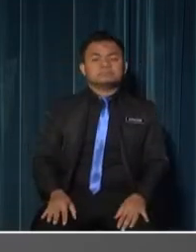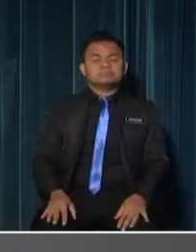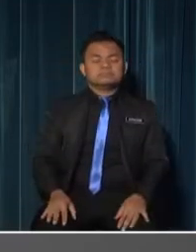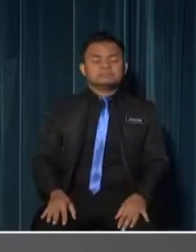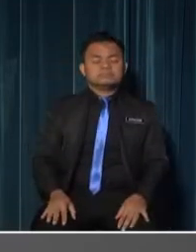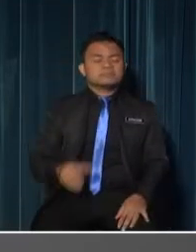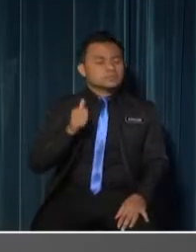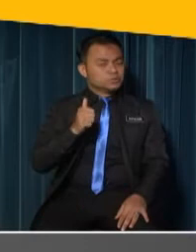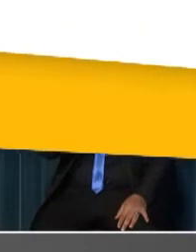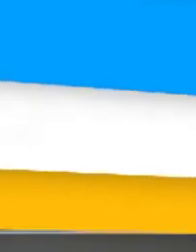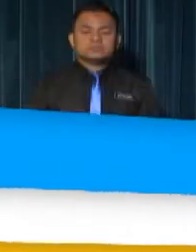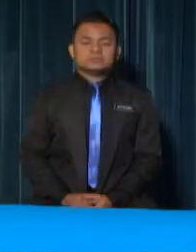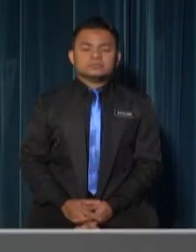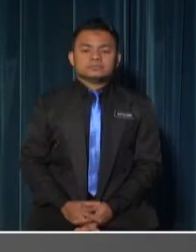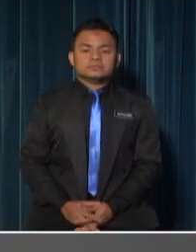Great!